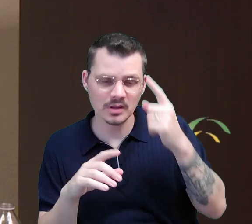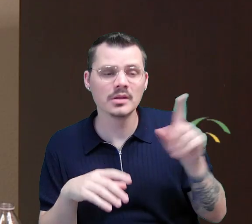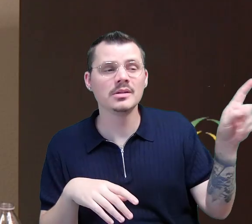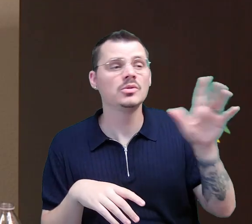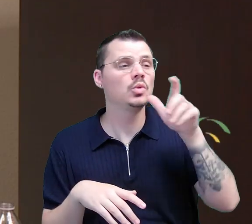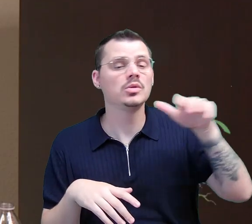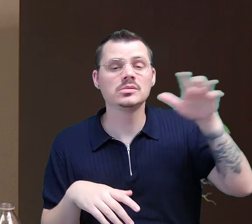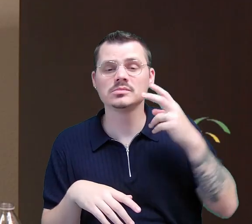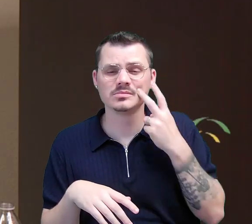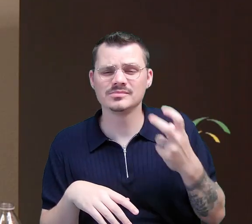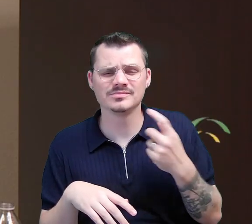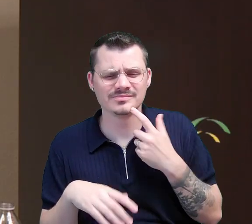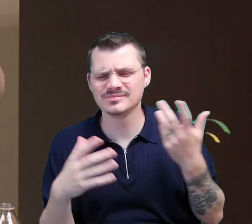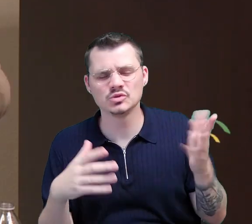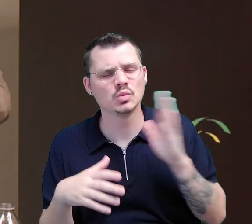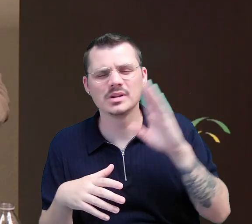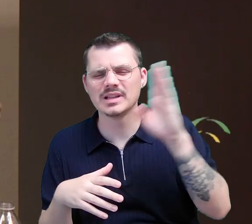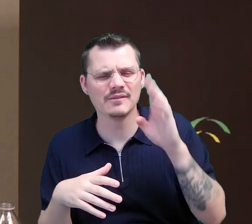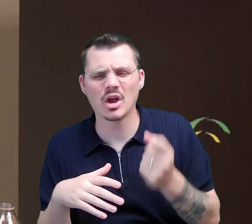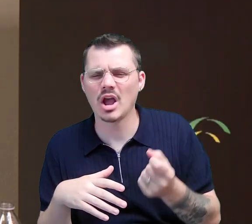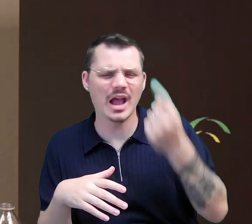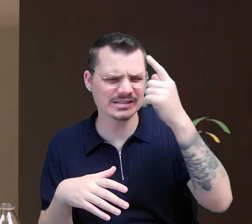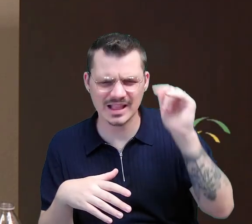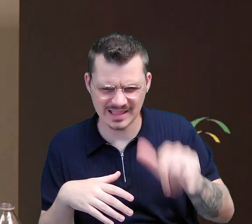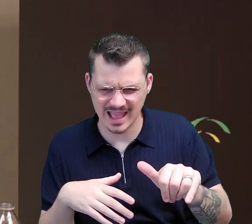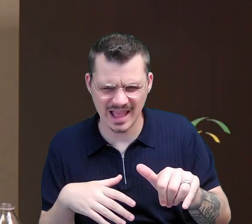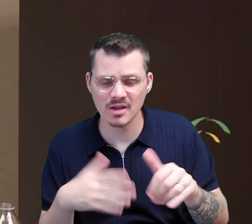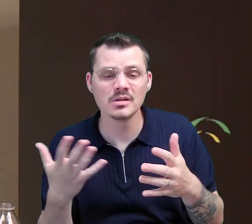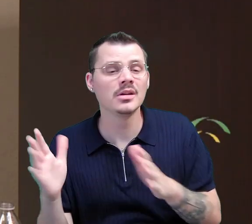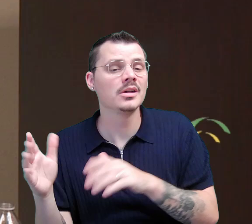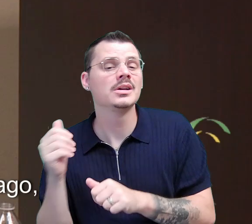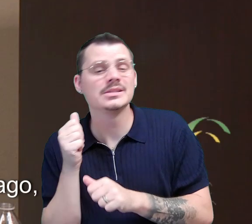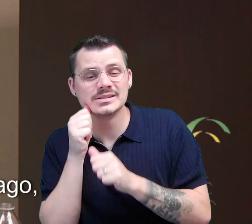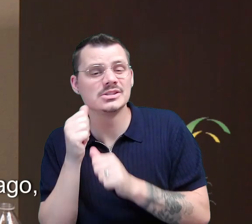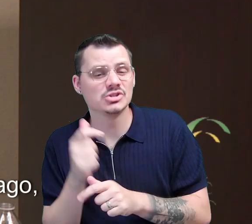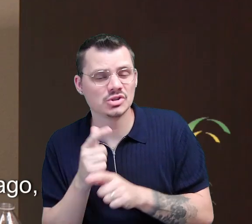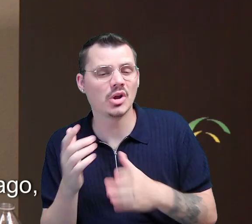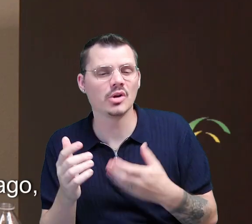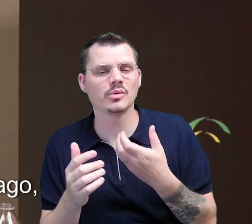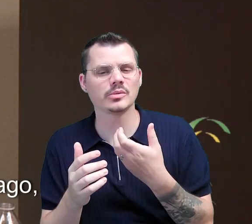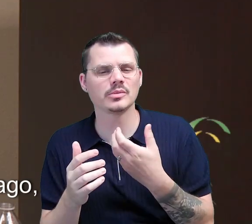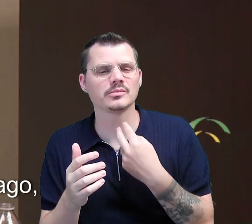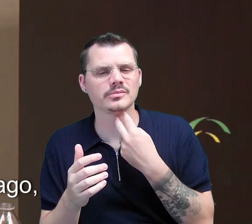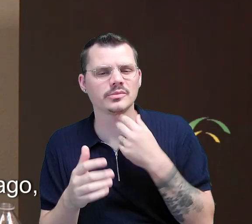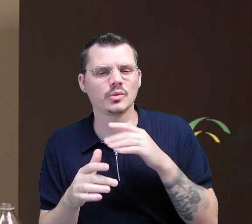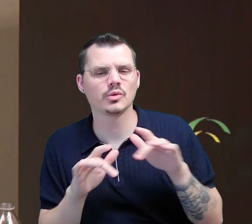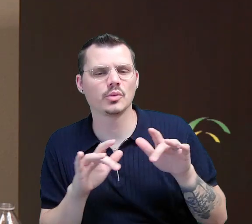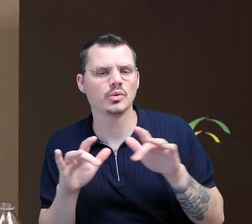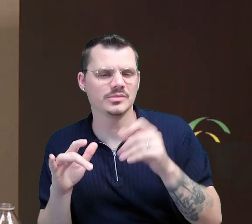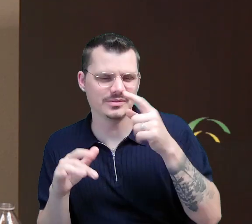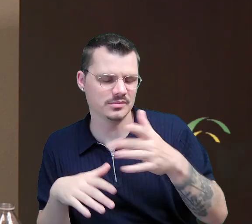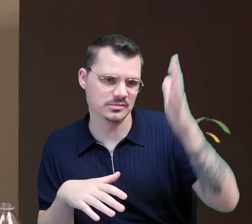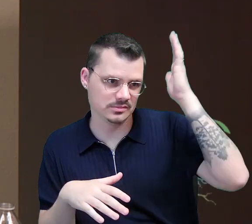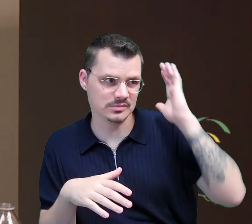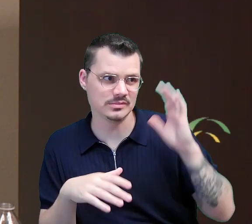But the skeptics said she'll never understand that when her sister recorded for her, and this is so long ago, we're